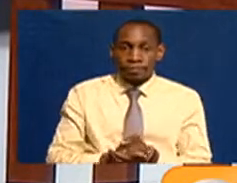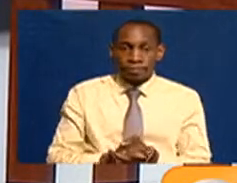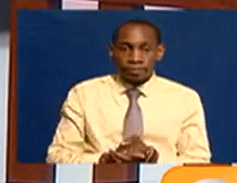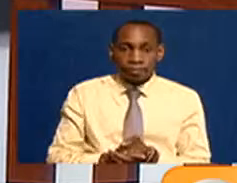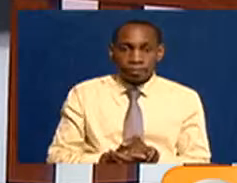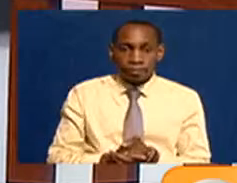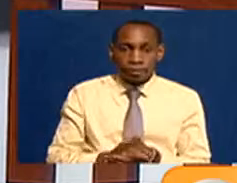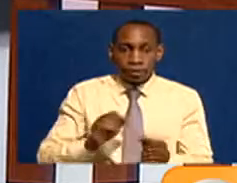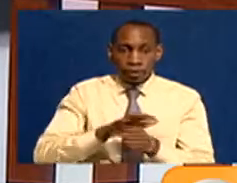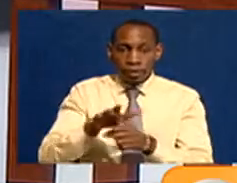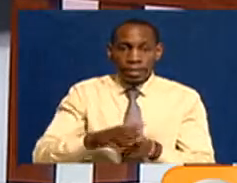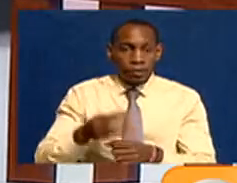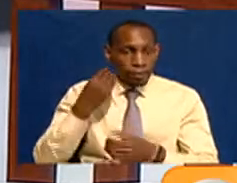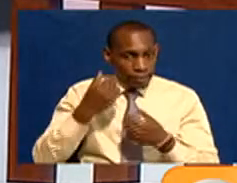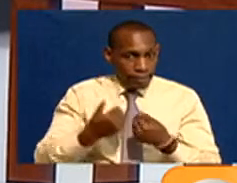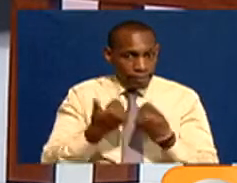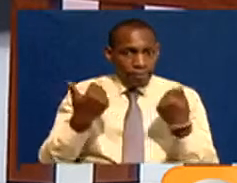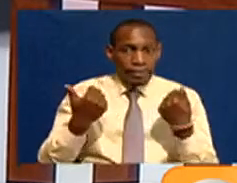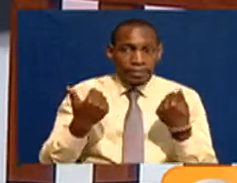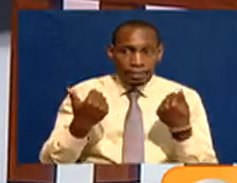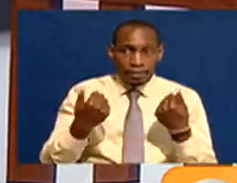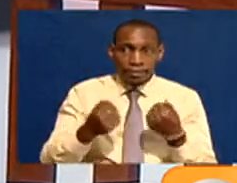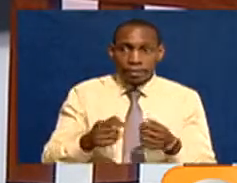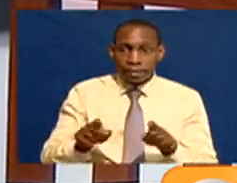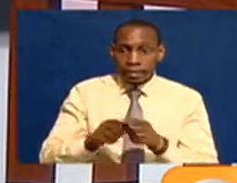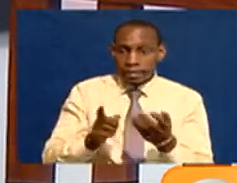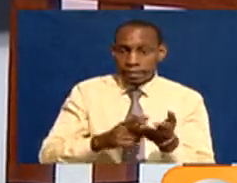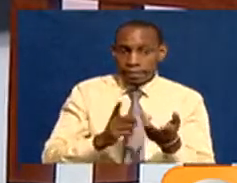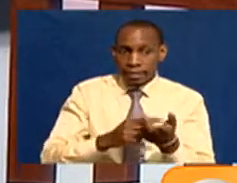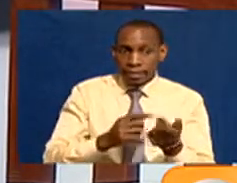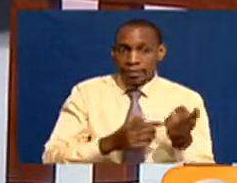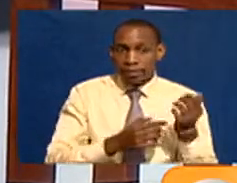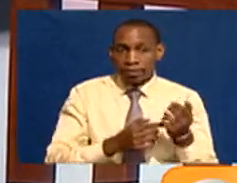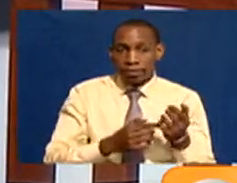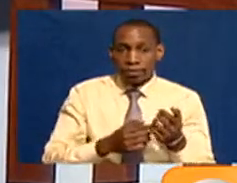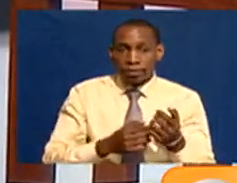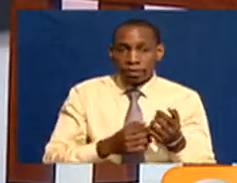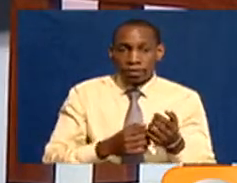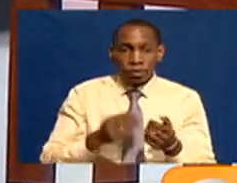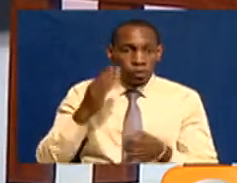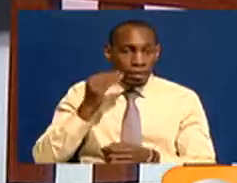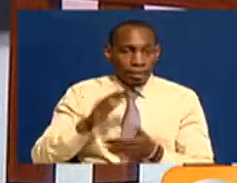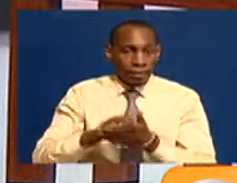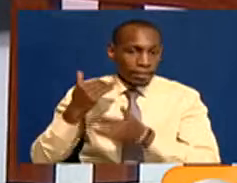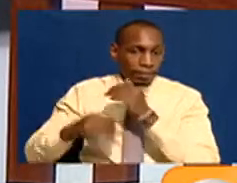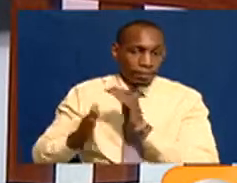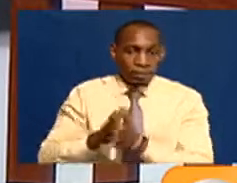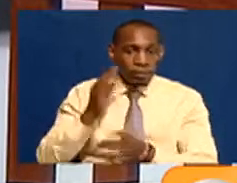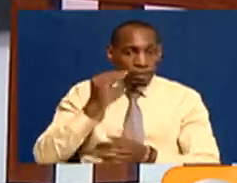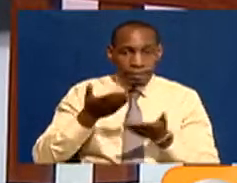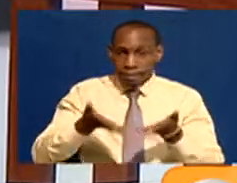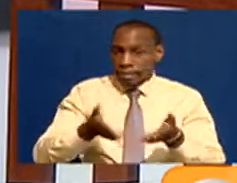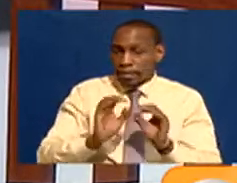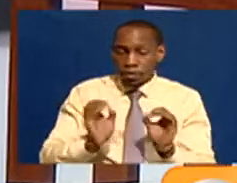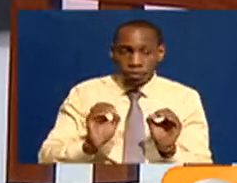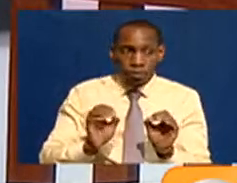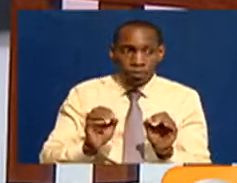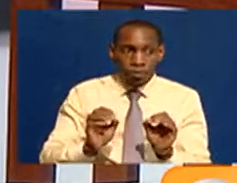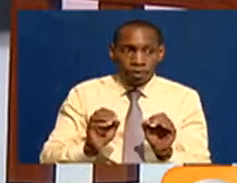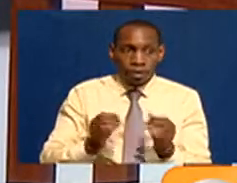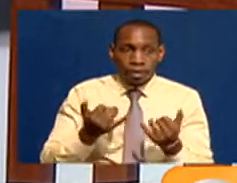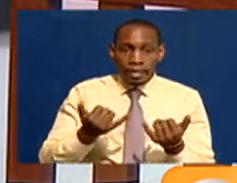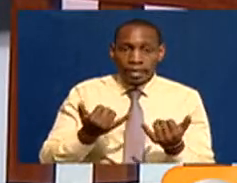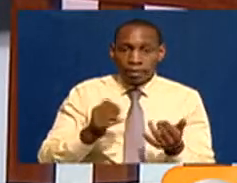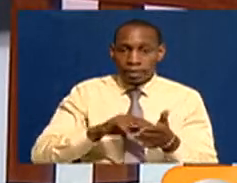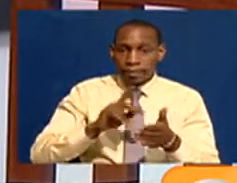an emergency. And as it is, the numbers that we were experiencing then, we are not experiencing them right now. So